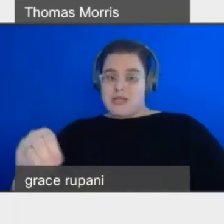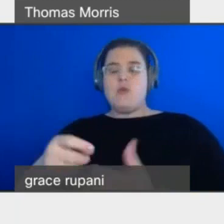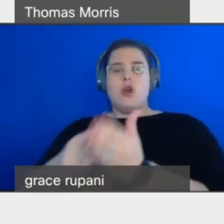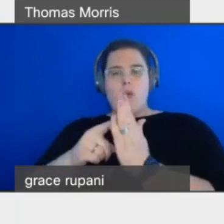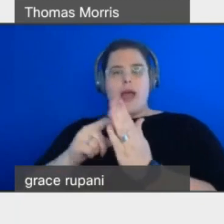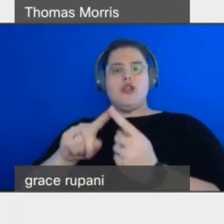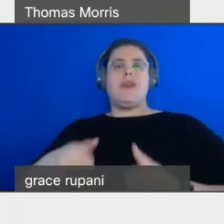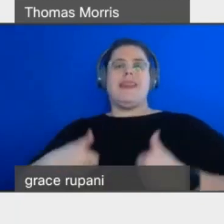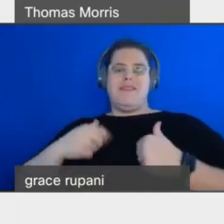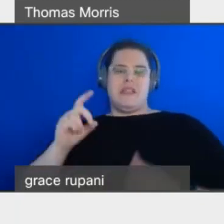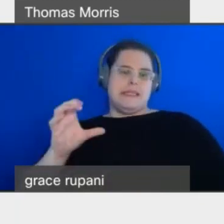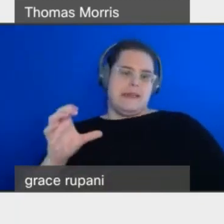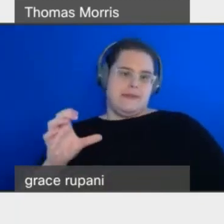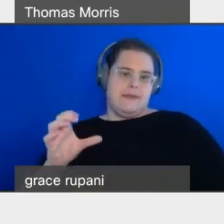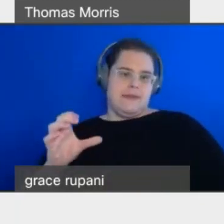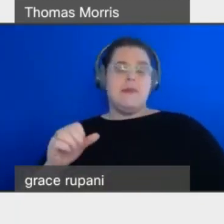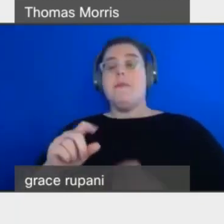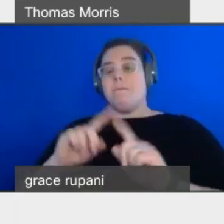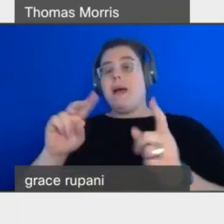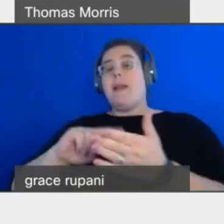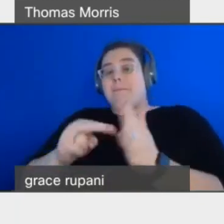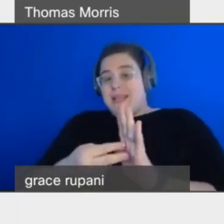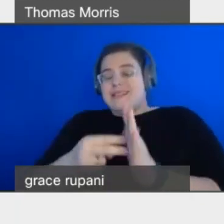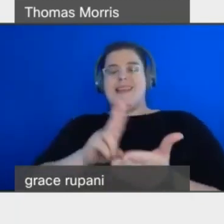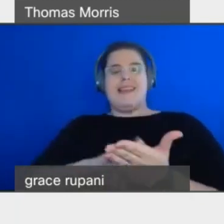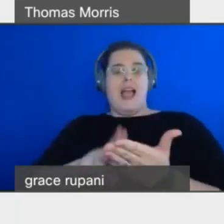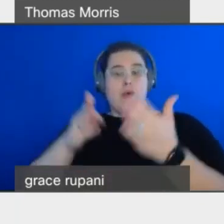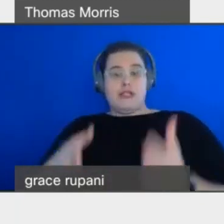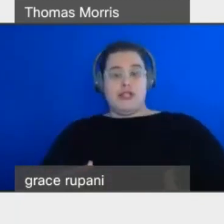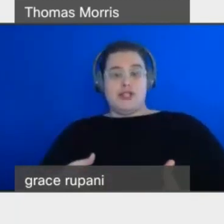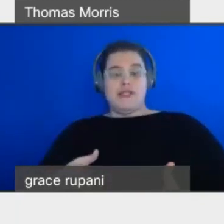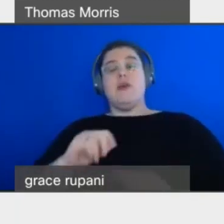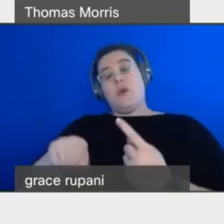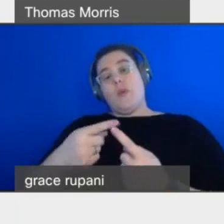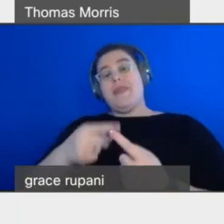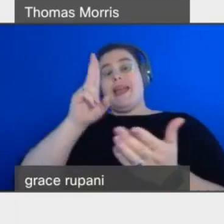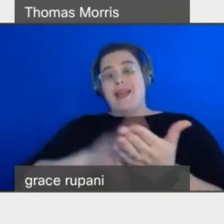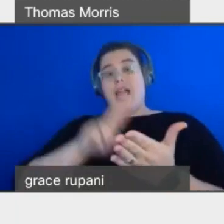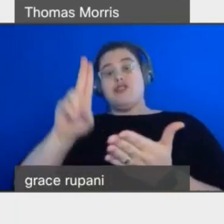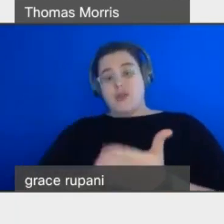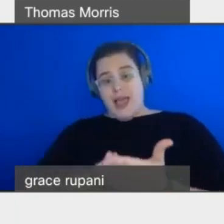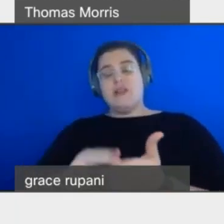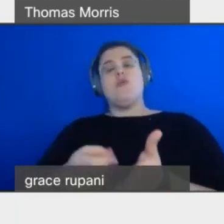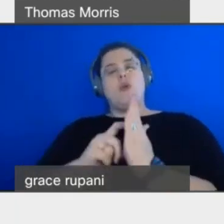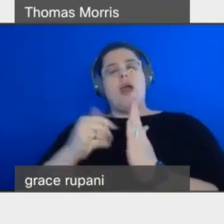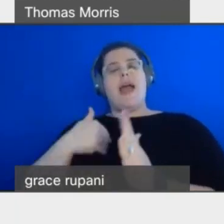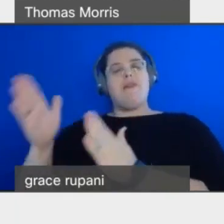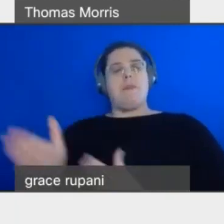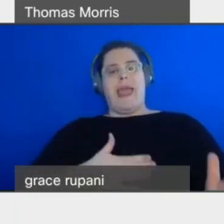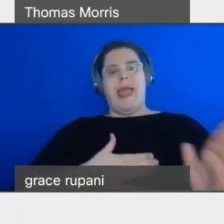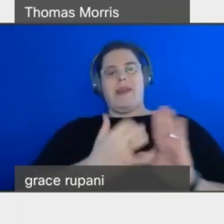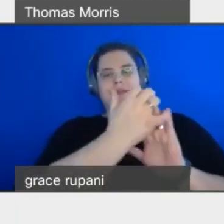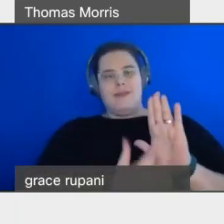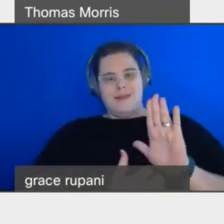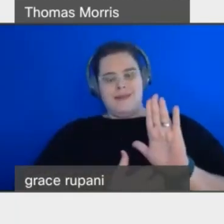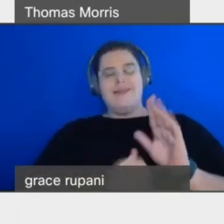that the contractors with the district have to have a plan when they contract, and then they have to comply